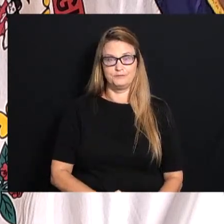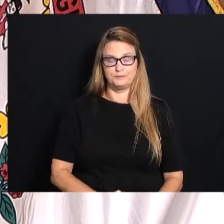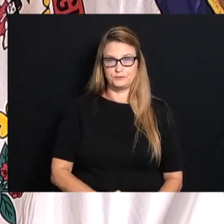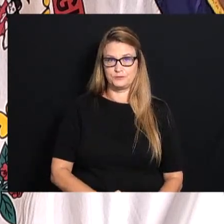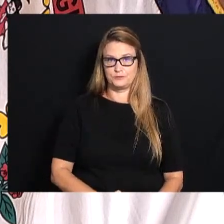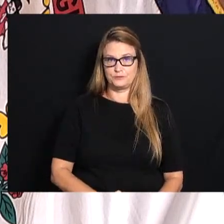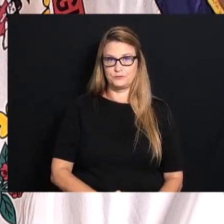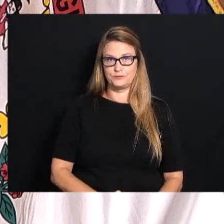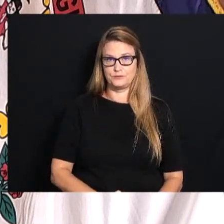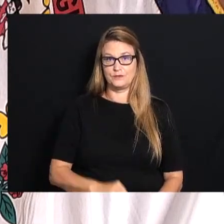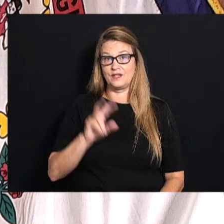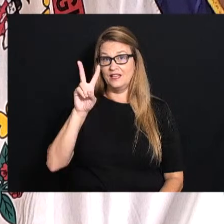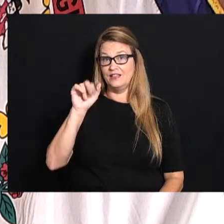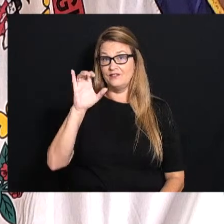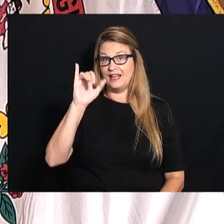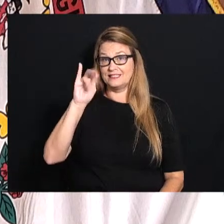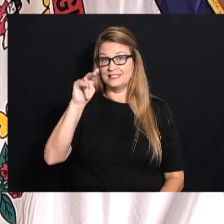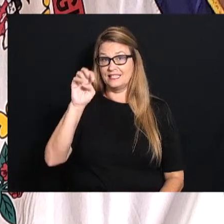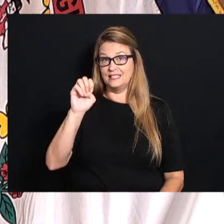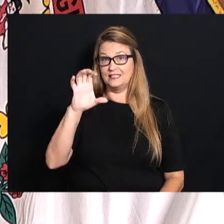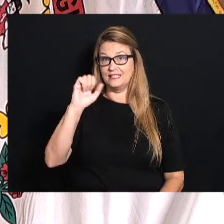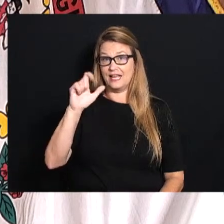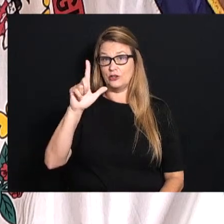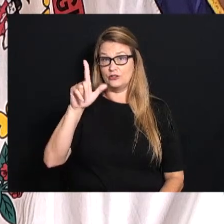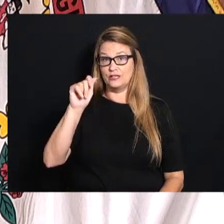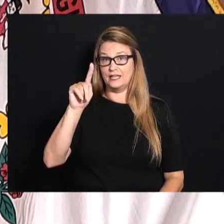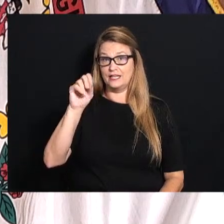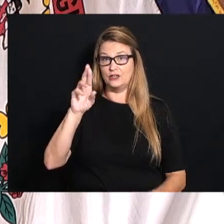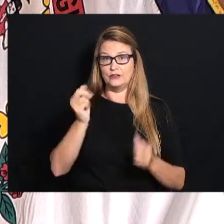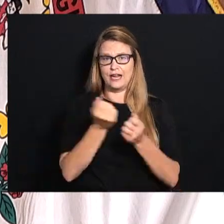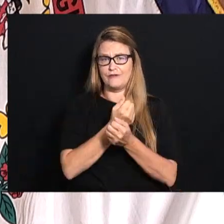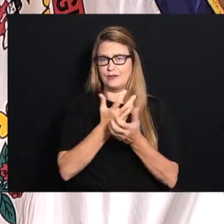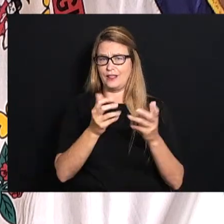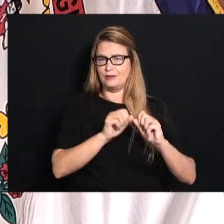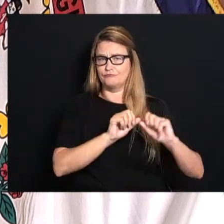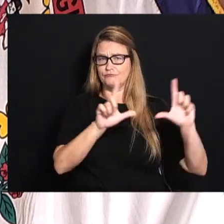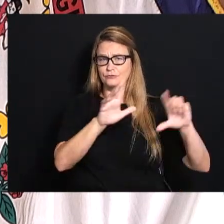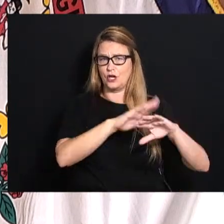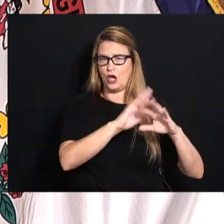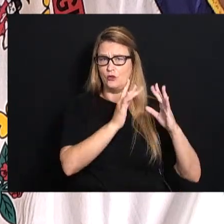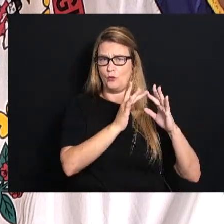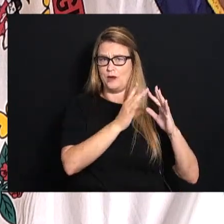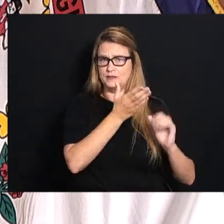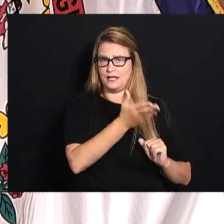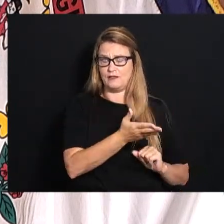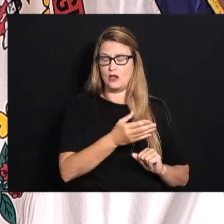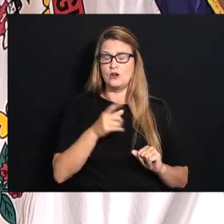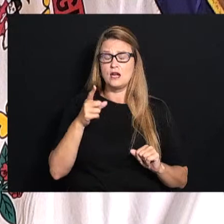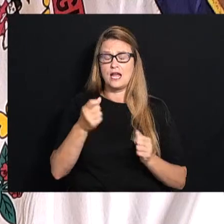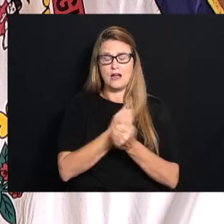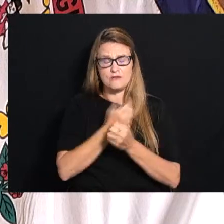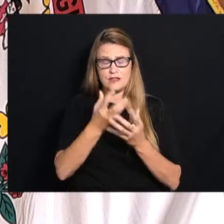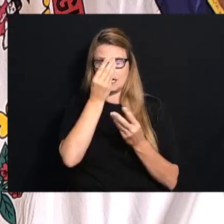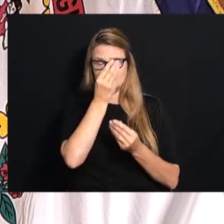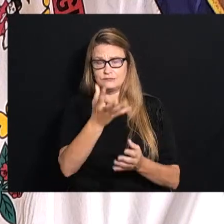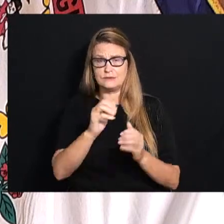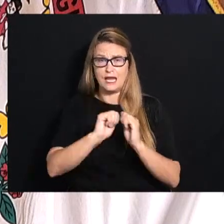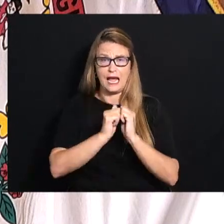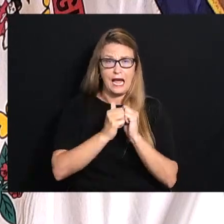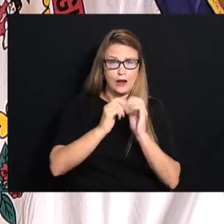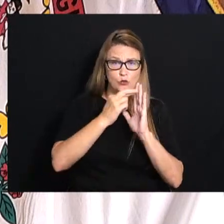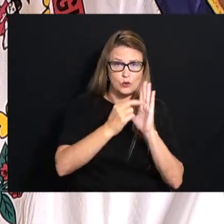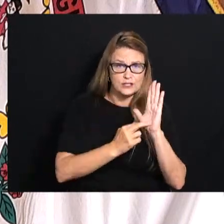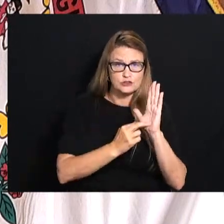The vaccine calculator, all the information's up there on our website, and everything about how you can register, and it'll remind you when you can